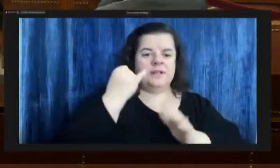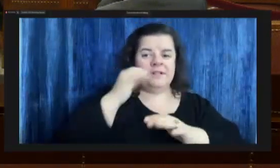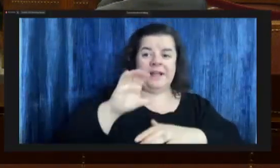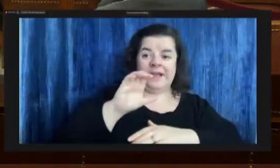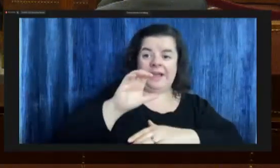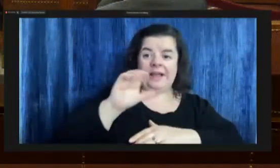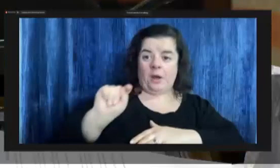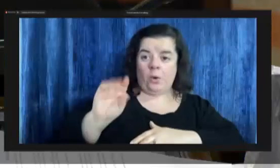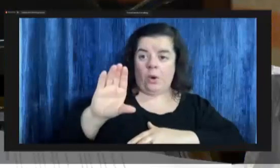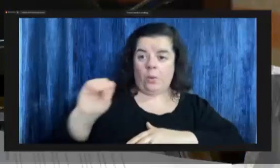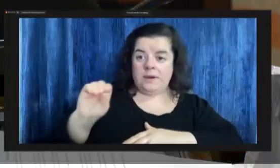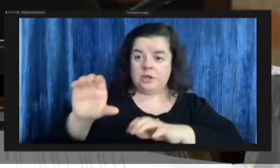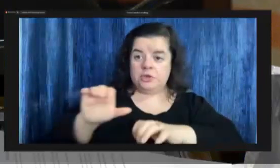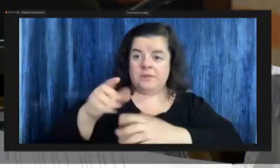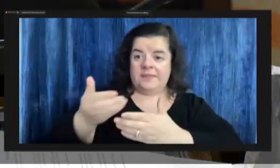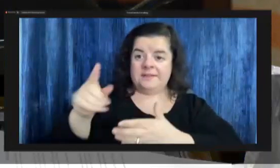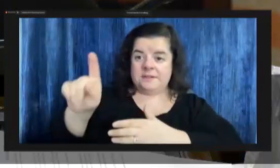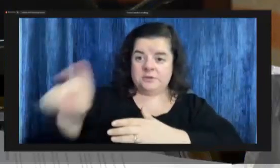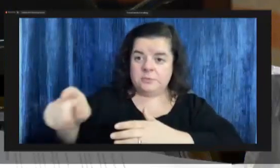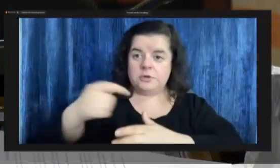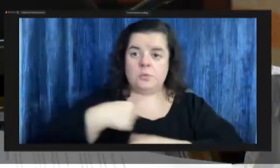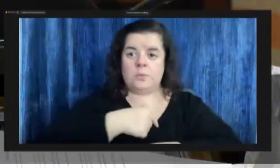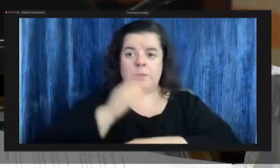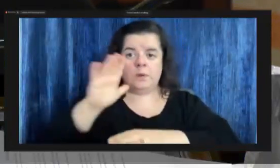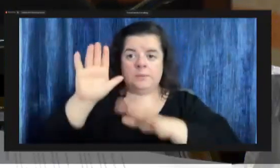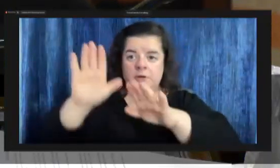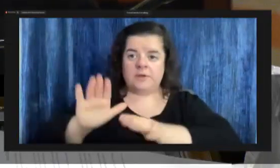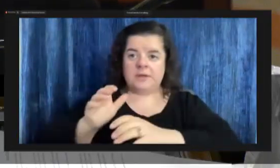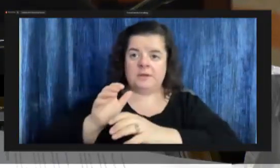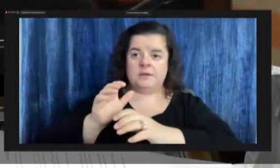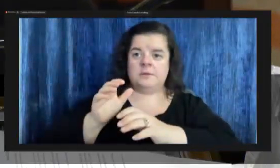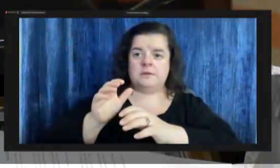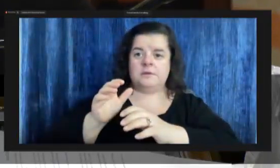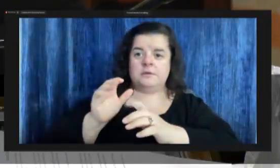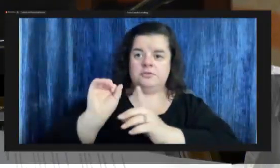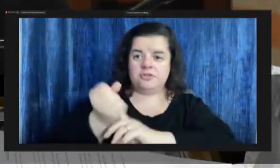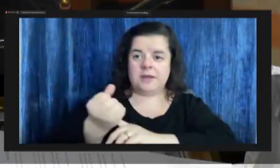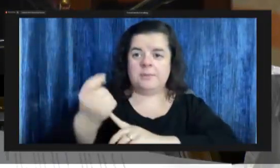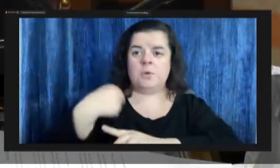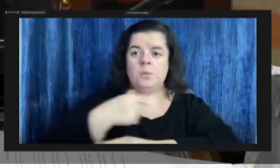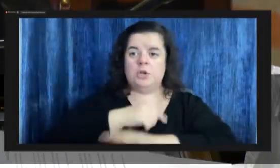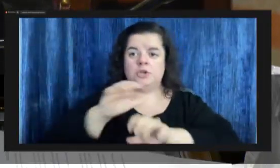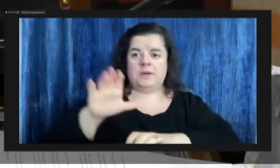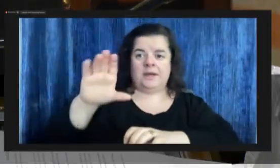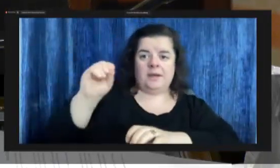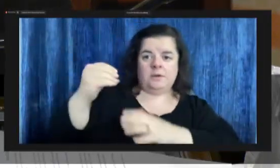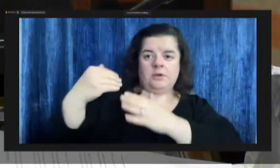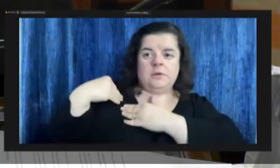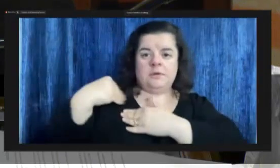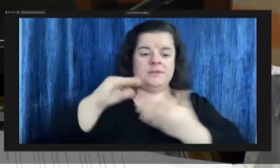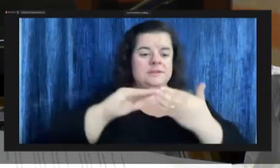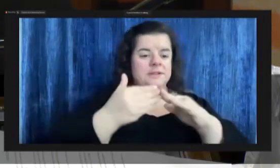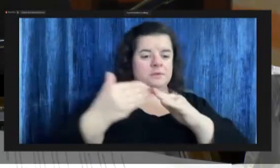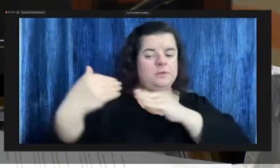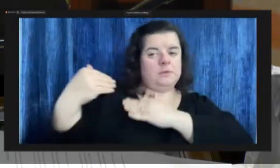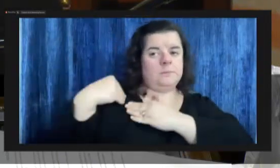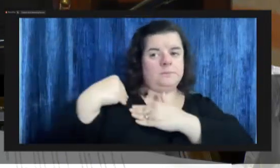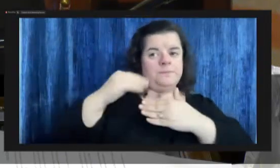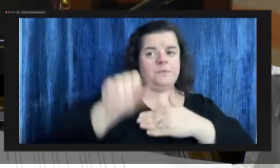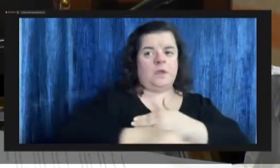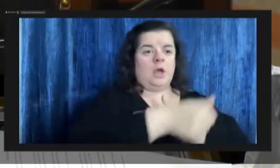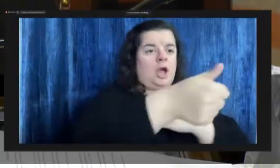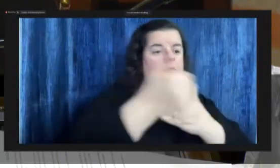they should be doing, then we'd be in great shape. But the bottom line is we're doing county responsibility, city responsibility, and other